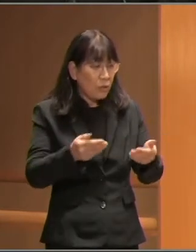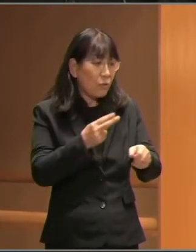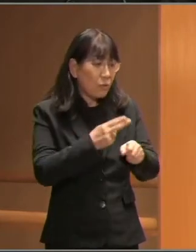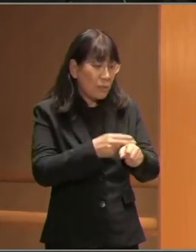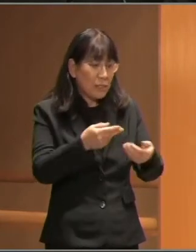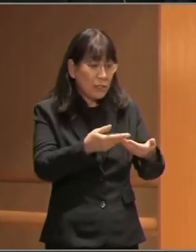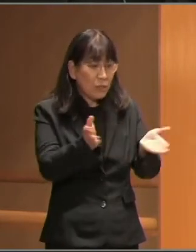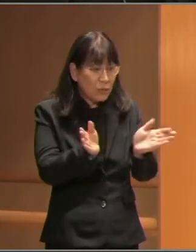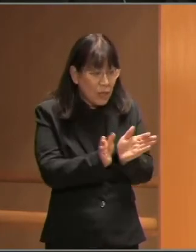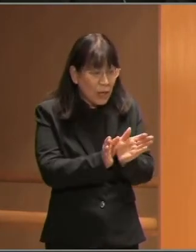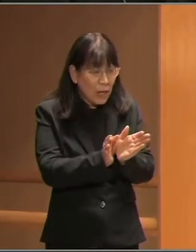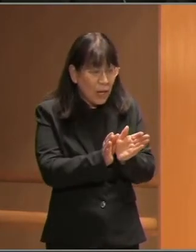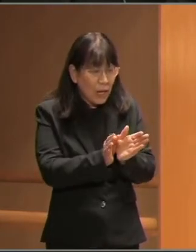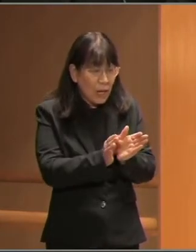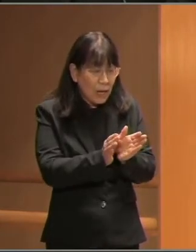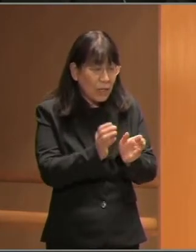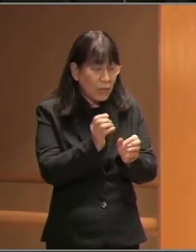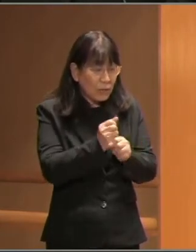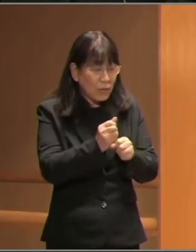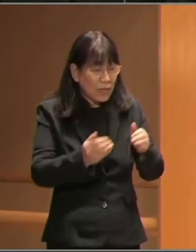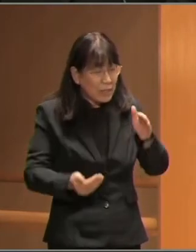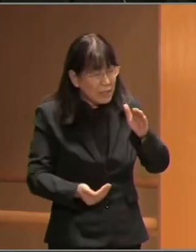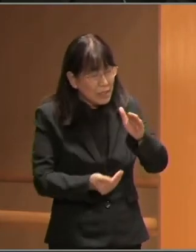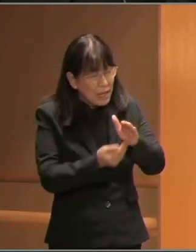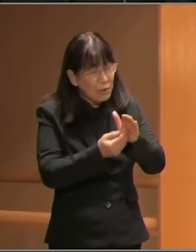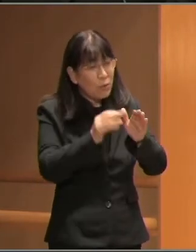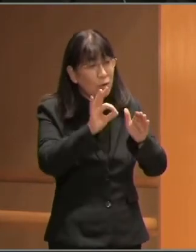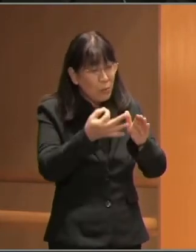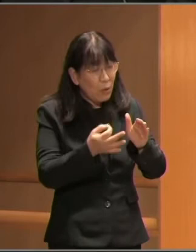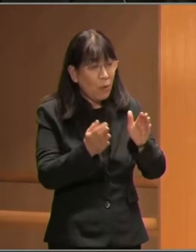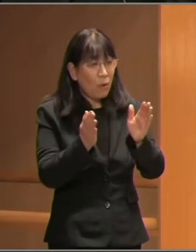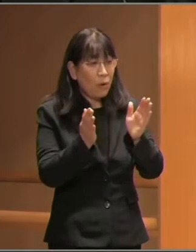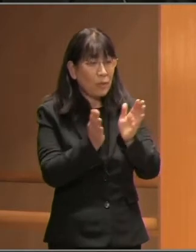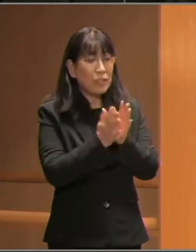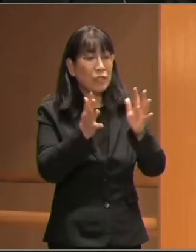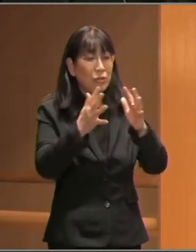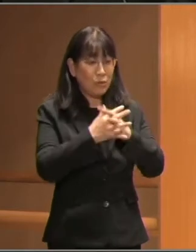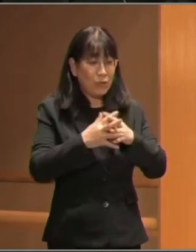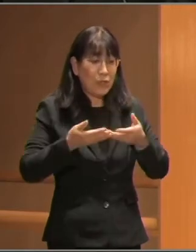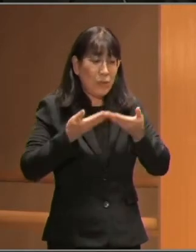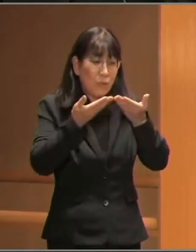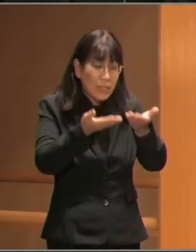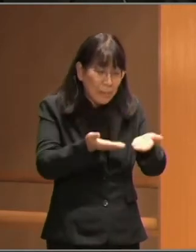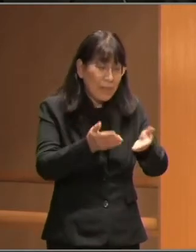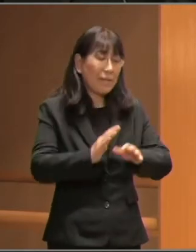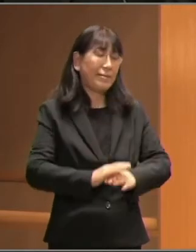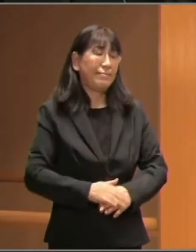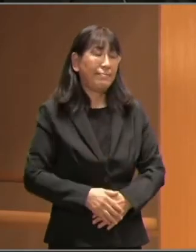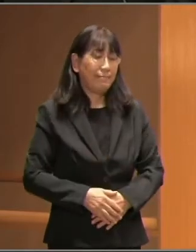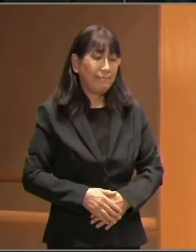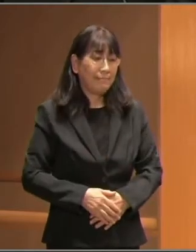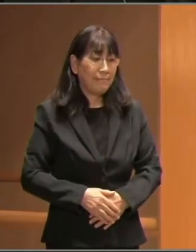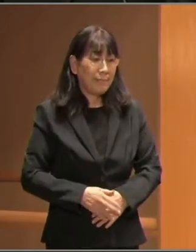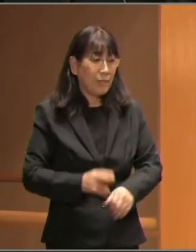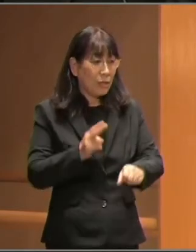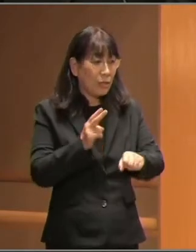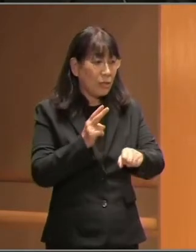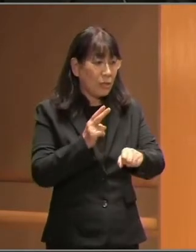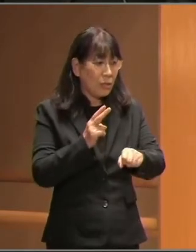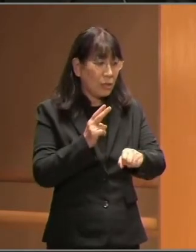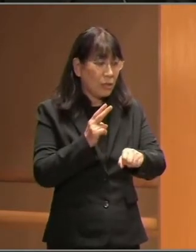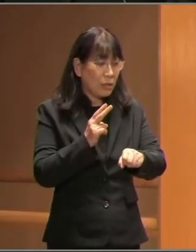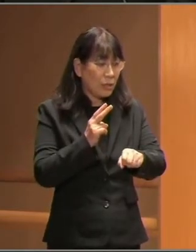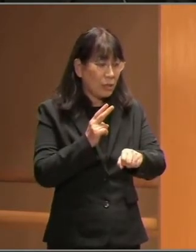we always want to offer the best things of the top expert handmade things.